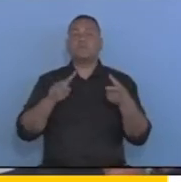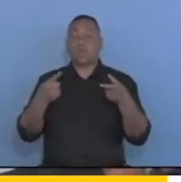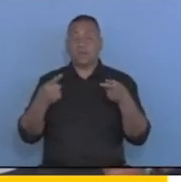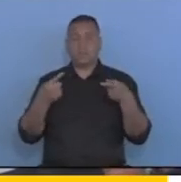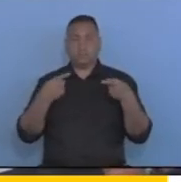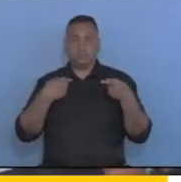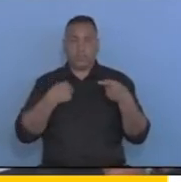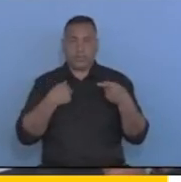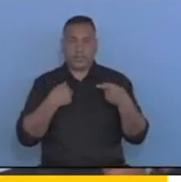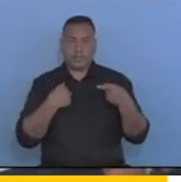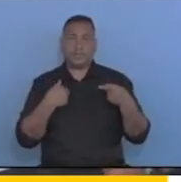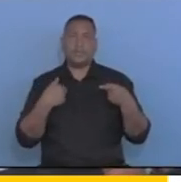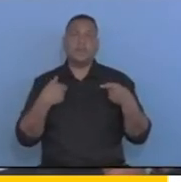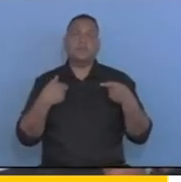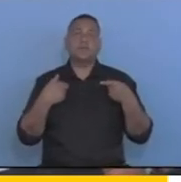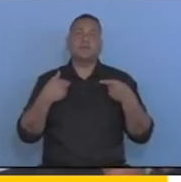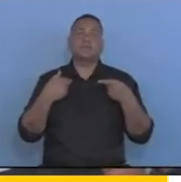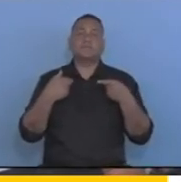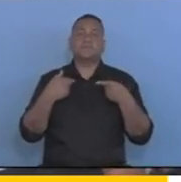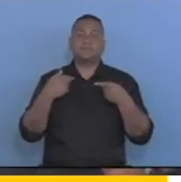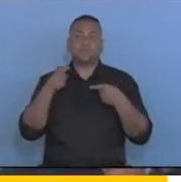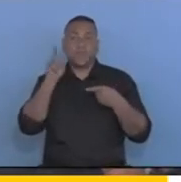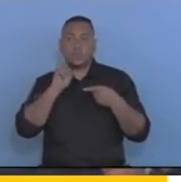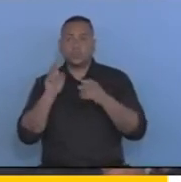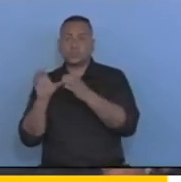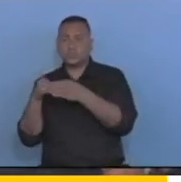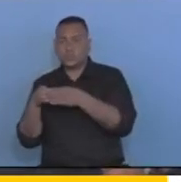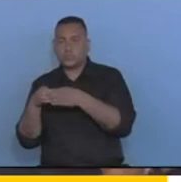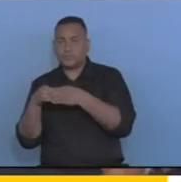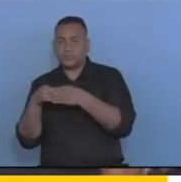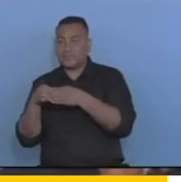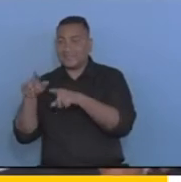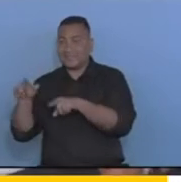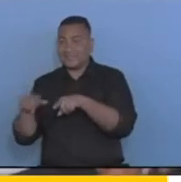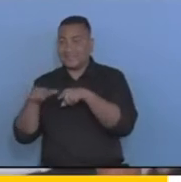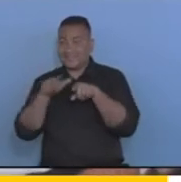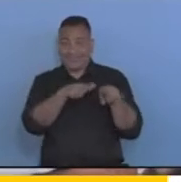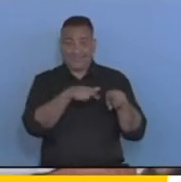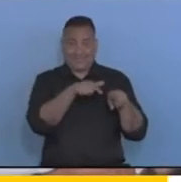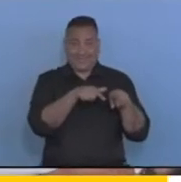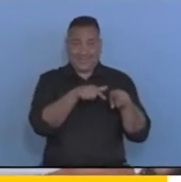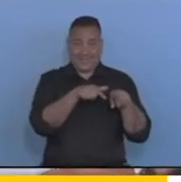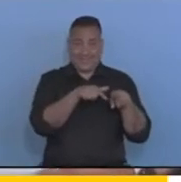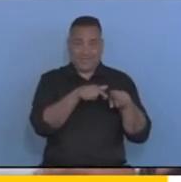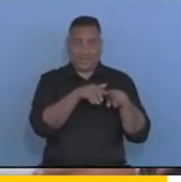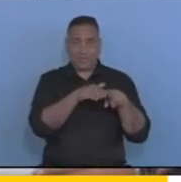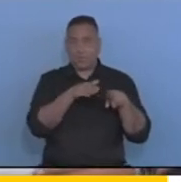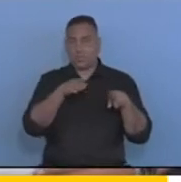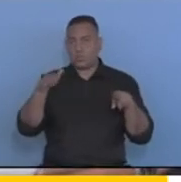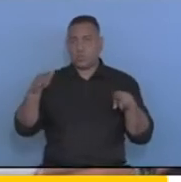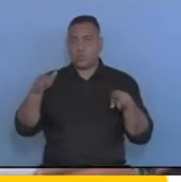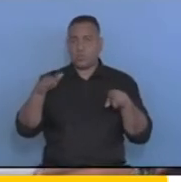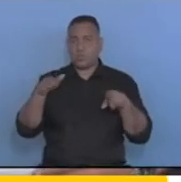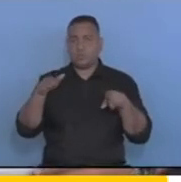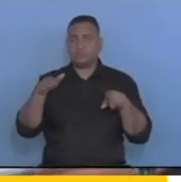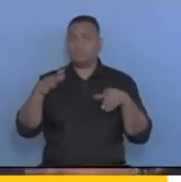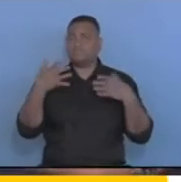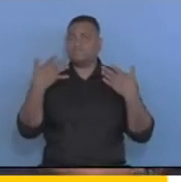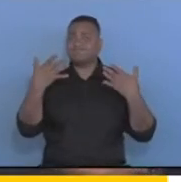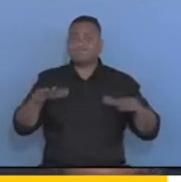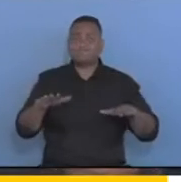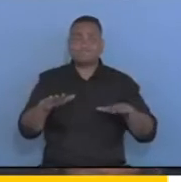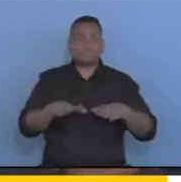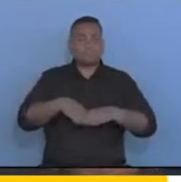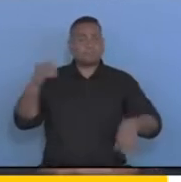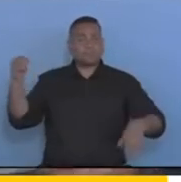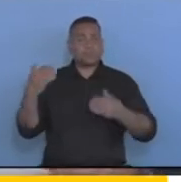from anyone from your 17-year-old who just come out of high school. With a grade 9, and there'll be maybe someone as Mr. Clay